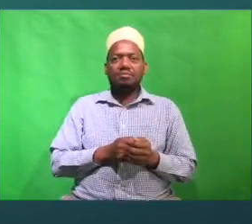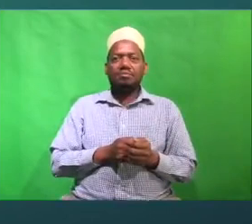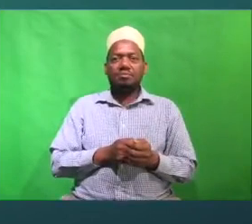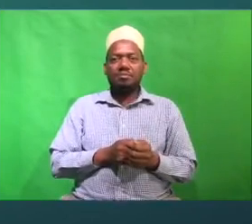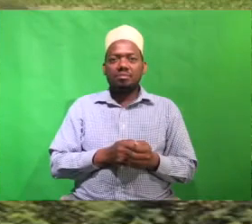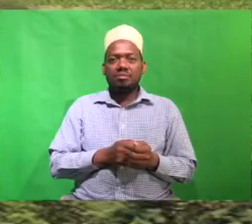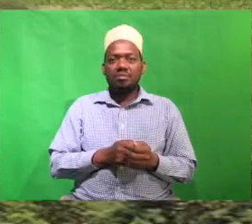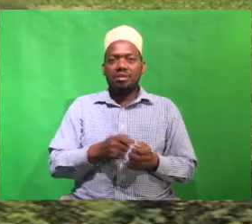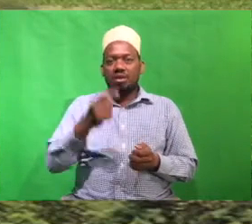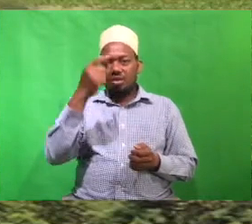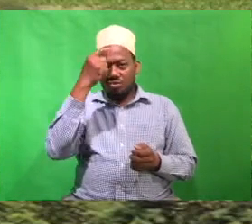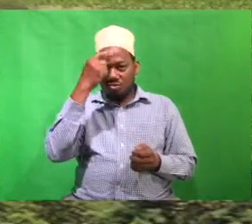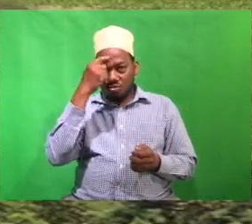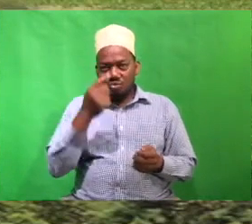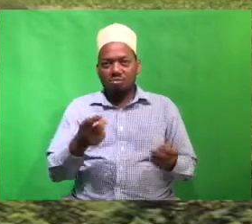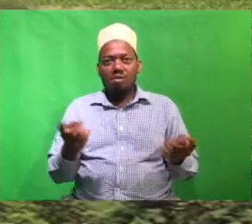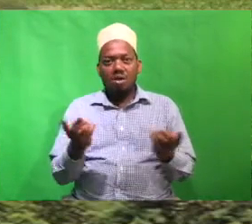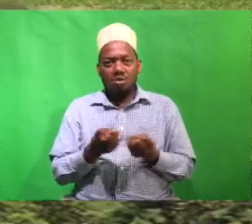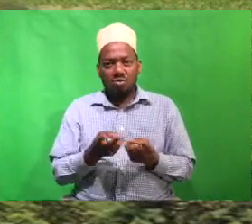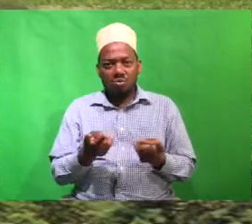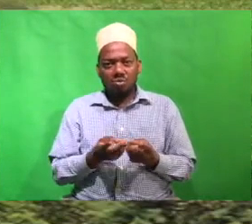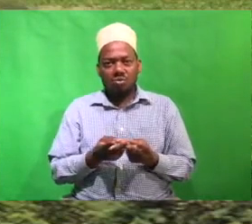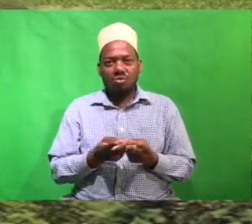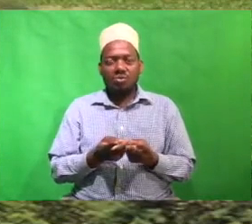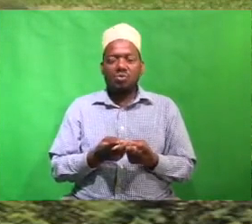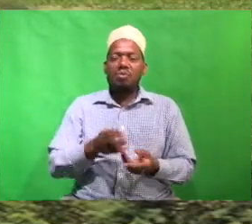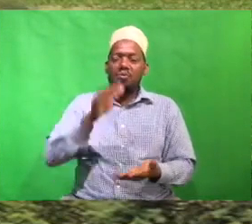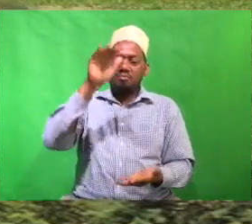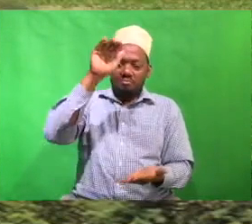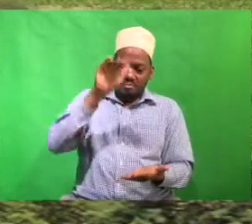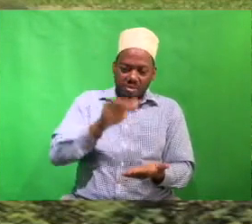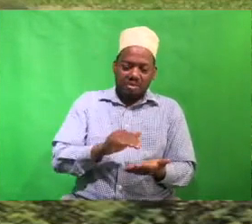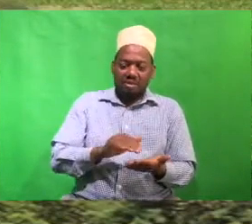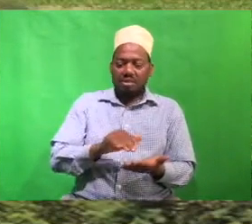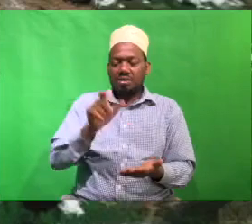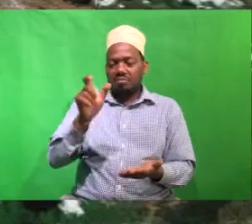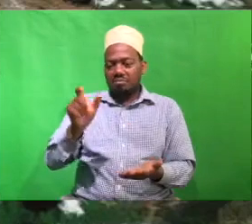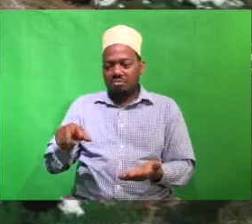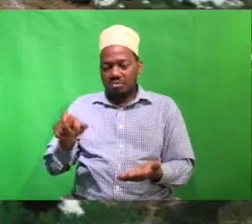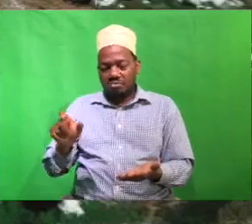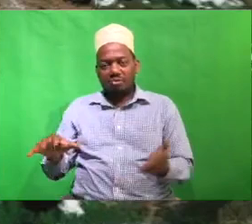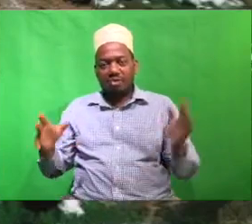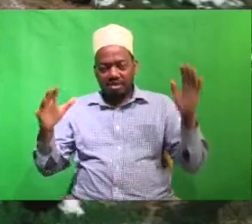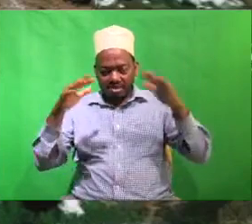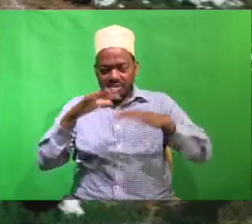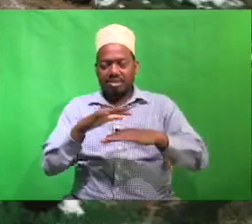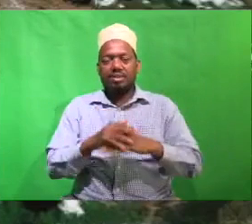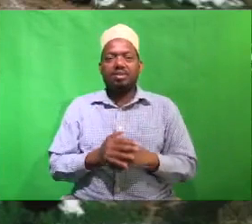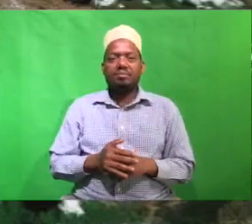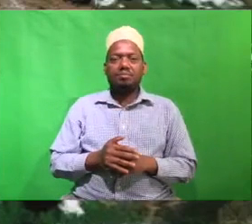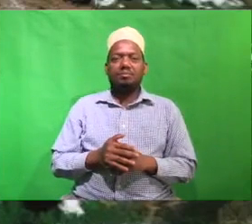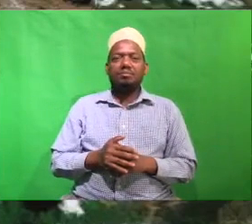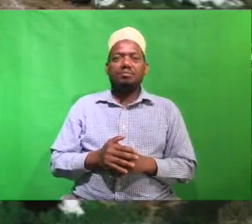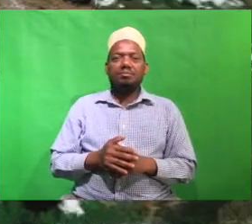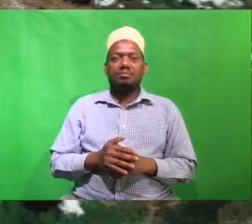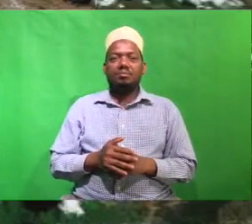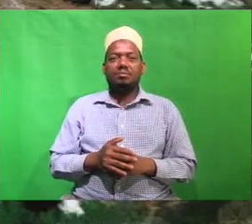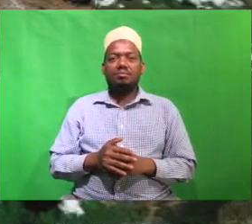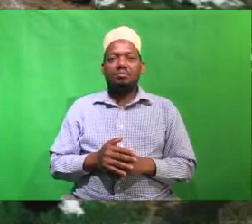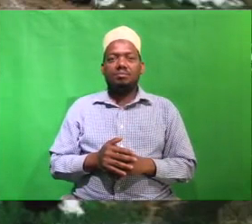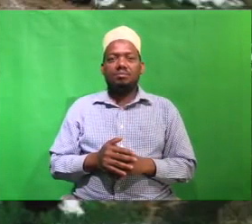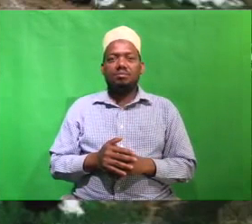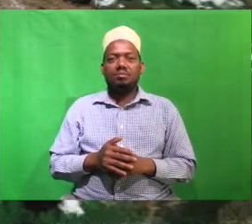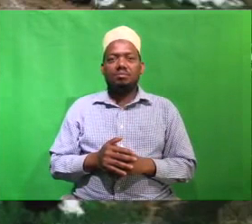non-available. Mpwapwa in Dodoma also have a sparse populated because they are agricultural